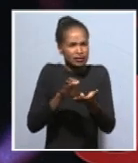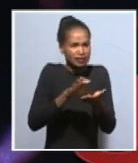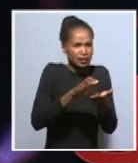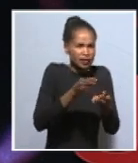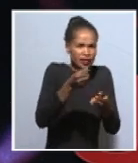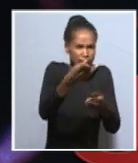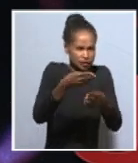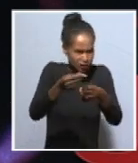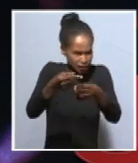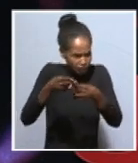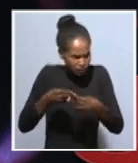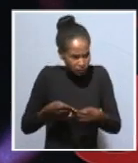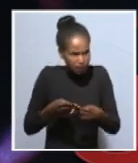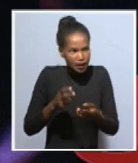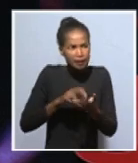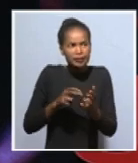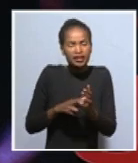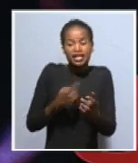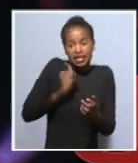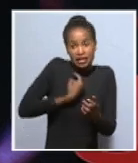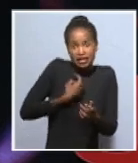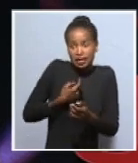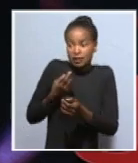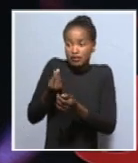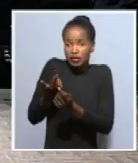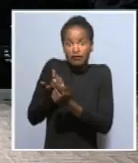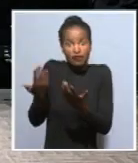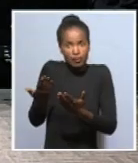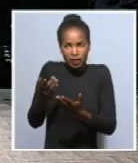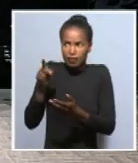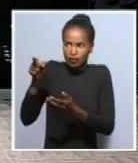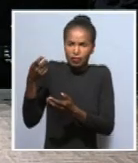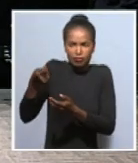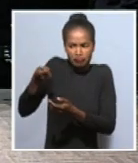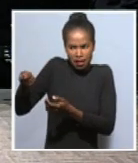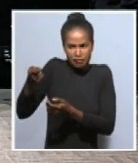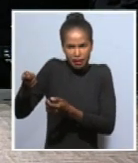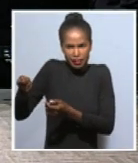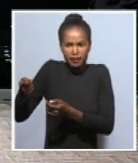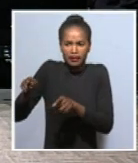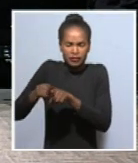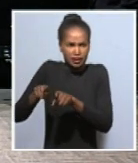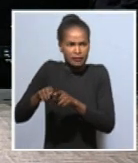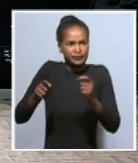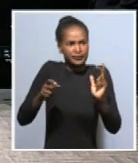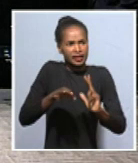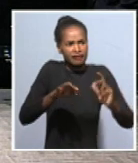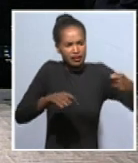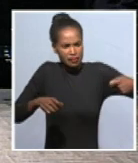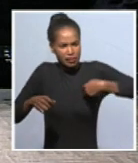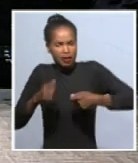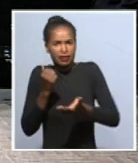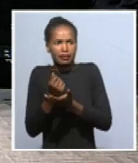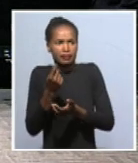lend out, you are able to cover the rate at which you have borrowed. We heard earlier this week that the last thing that we need as a country is for this crisis to become